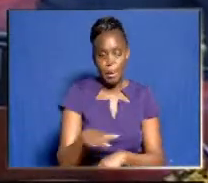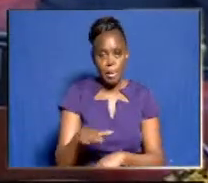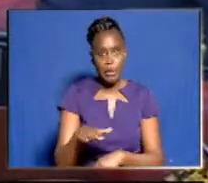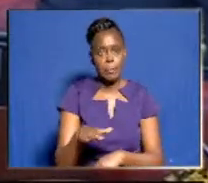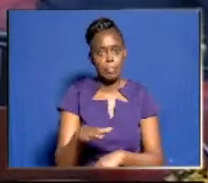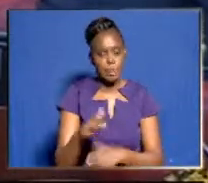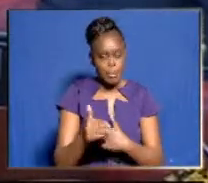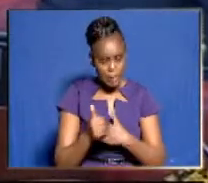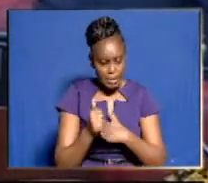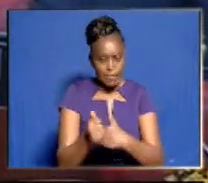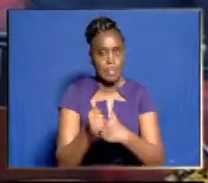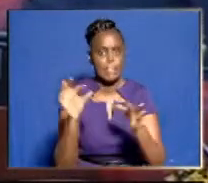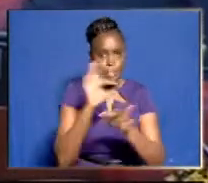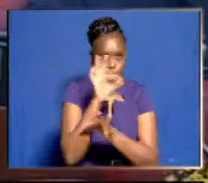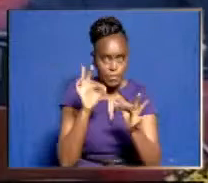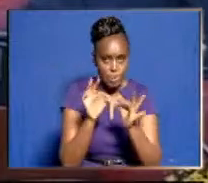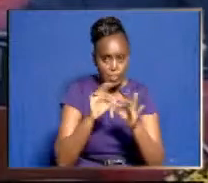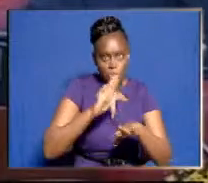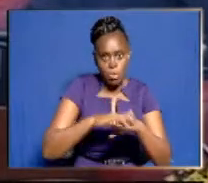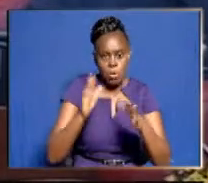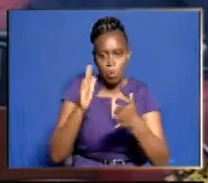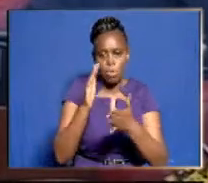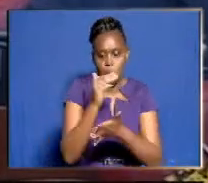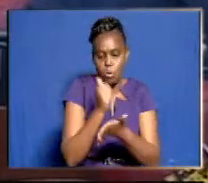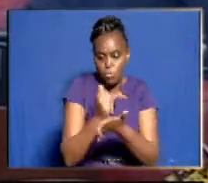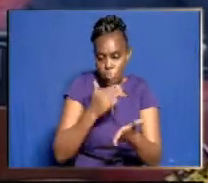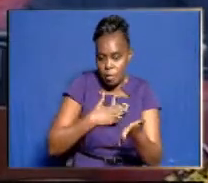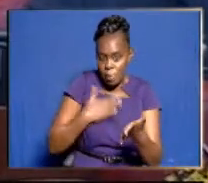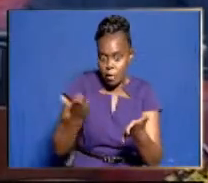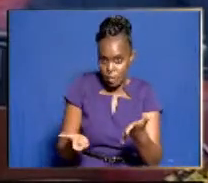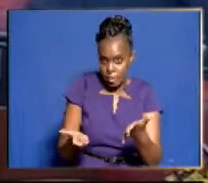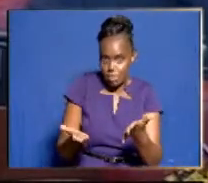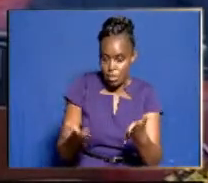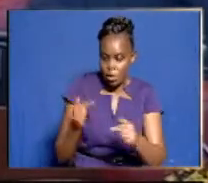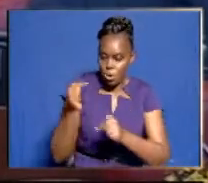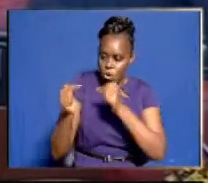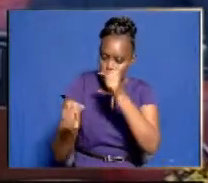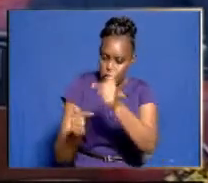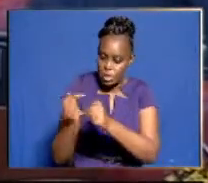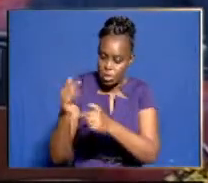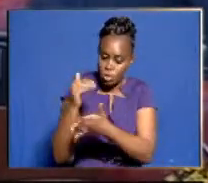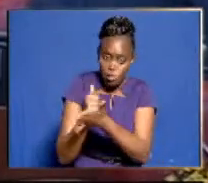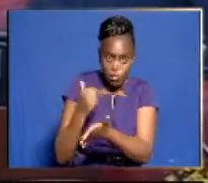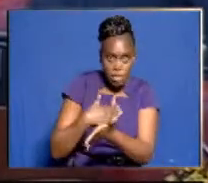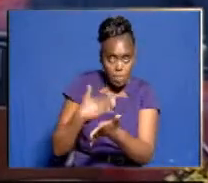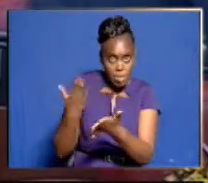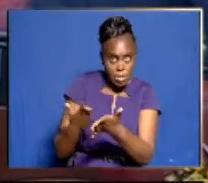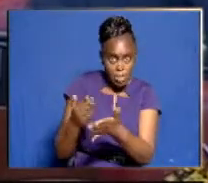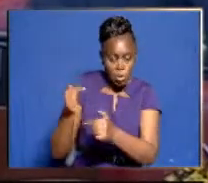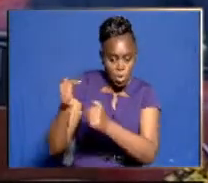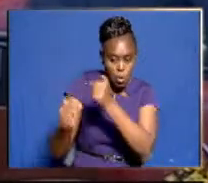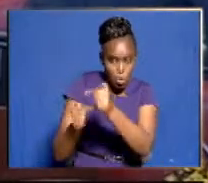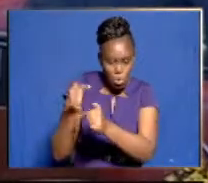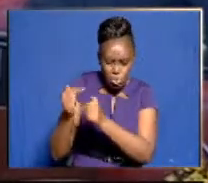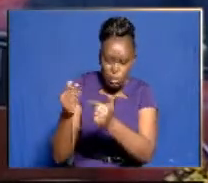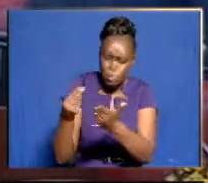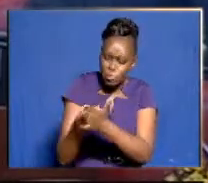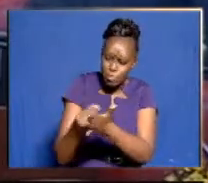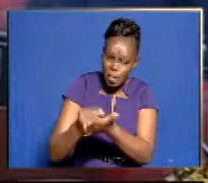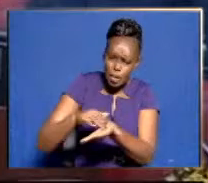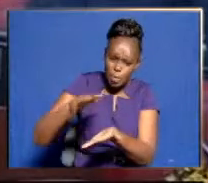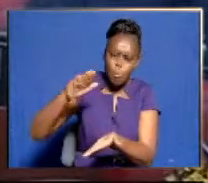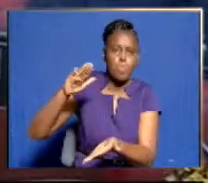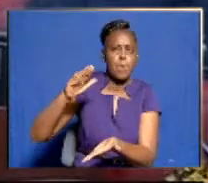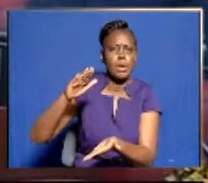lead, particularly on our office block here, which continue to hold a lot of money. We